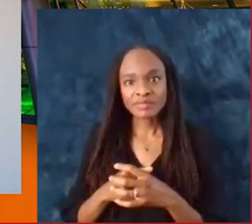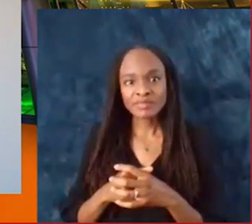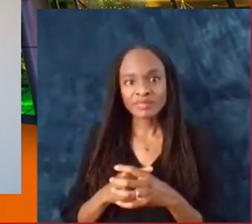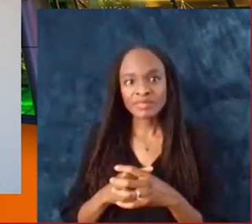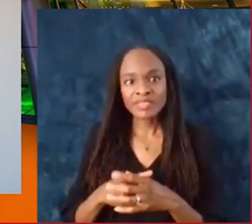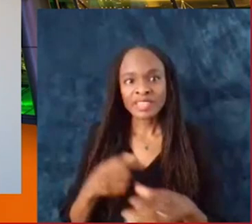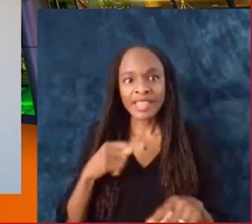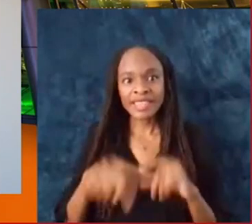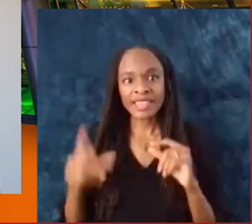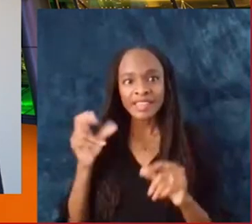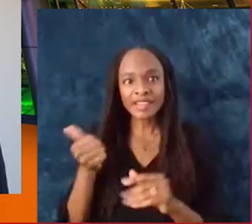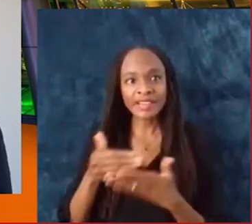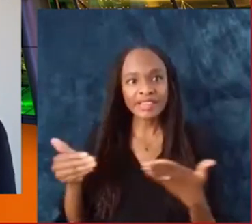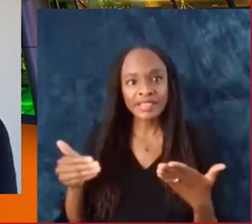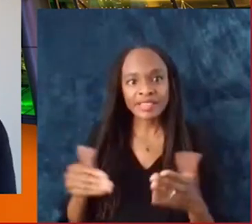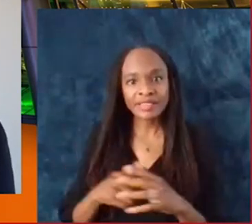work.